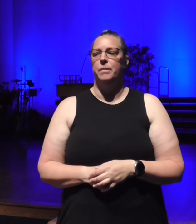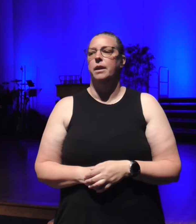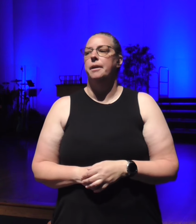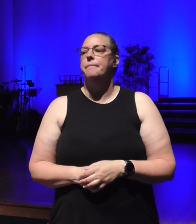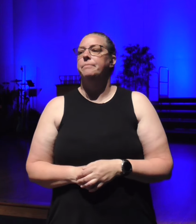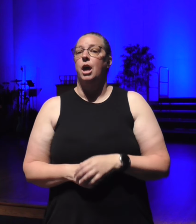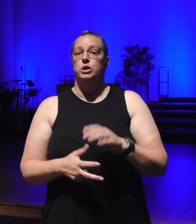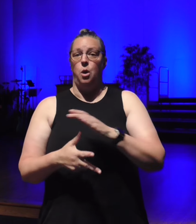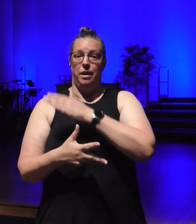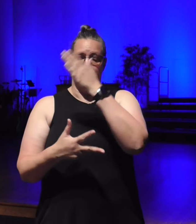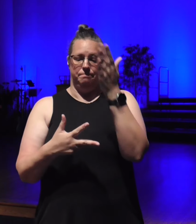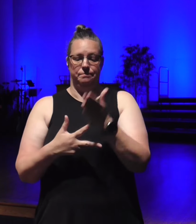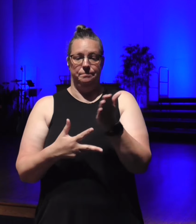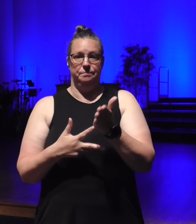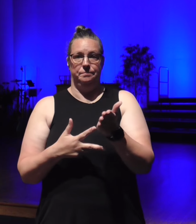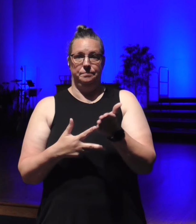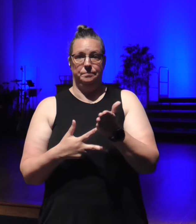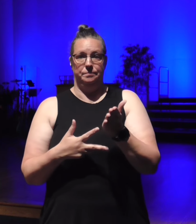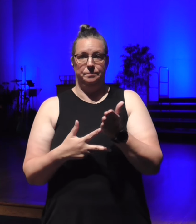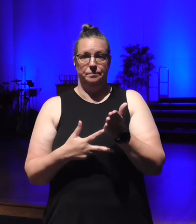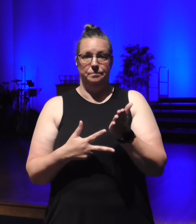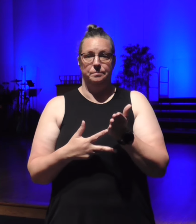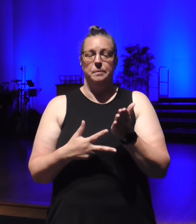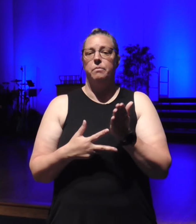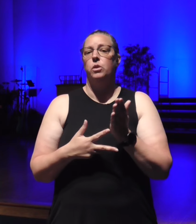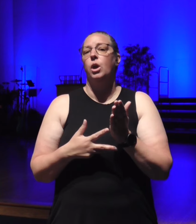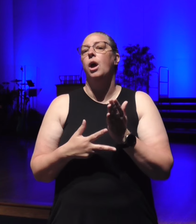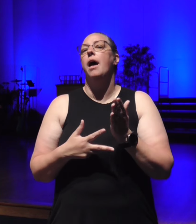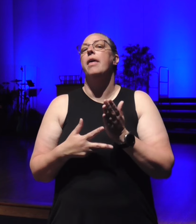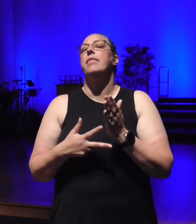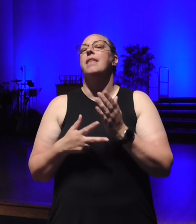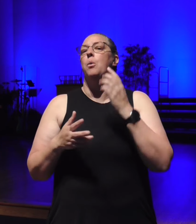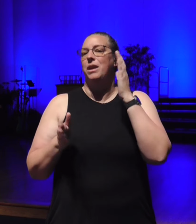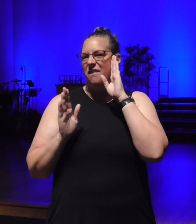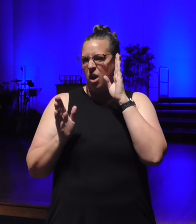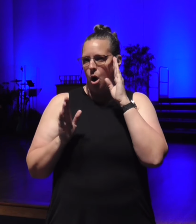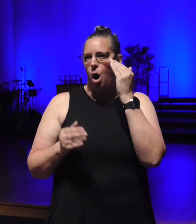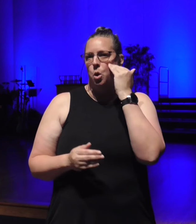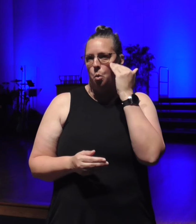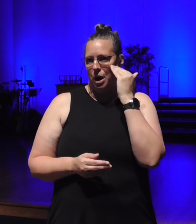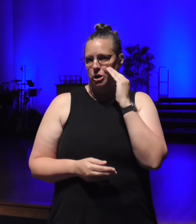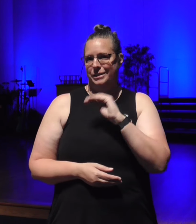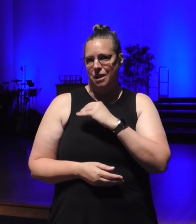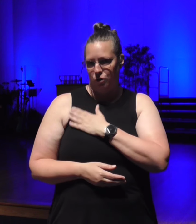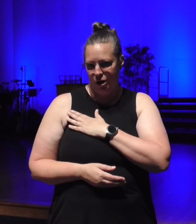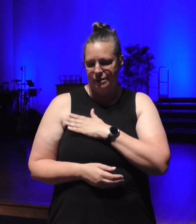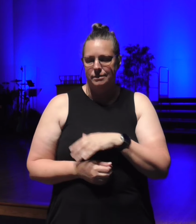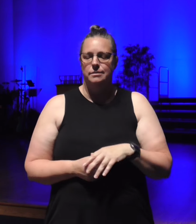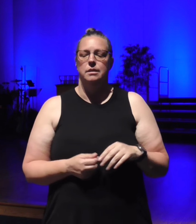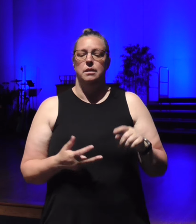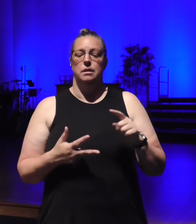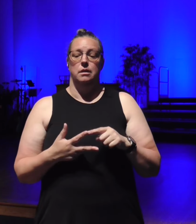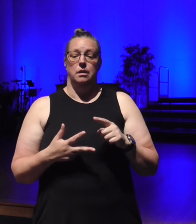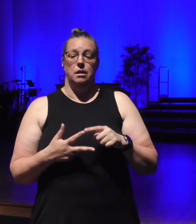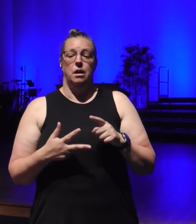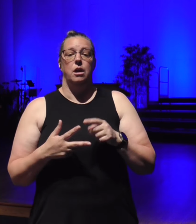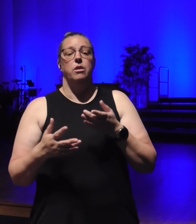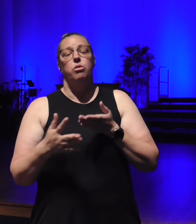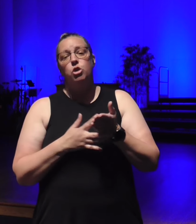This brings us to the second way we shape an awareness and expectation of grace, and this is through seeing that the dark times and the